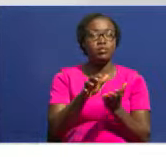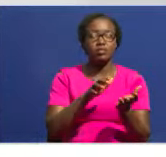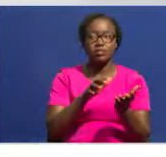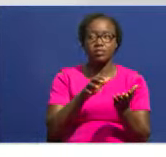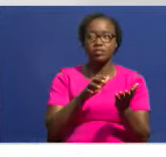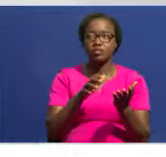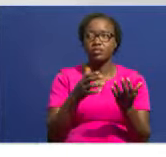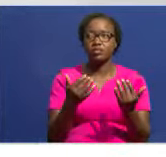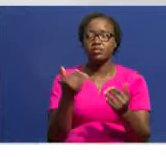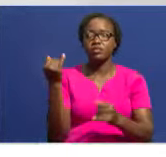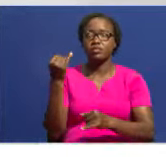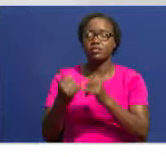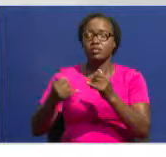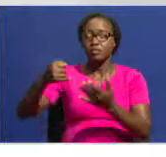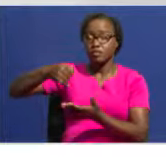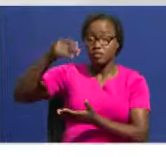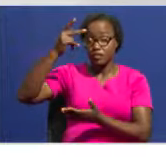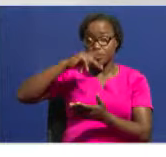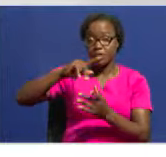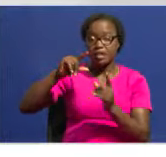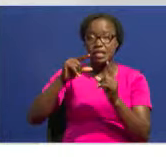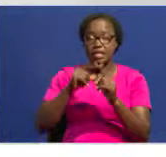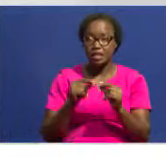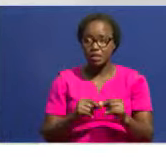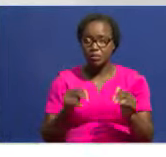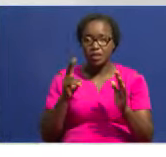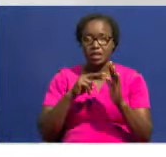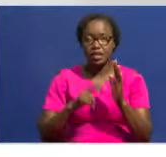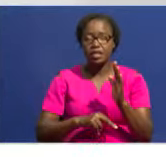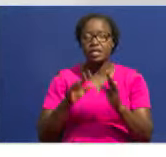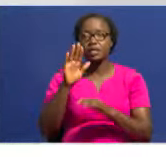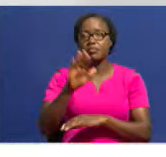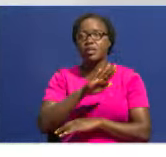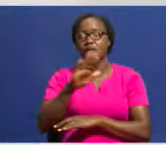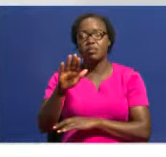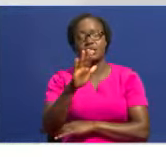be having now the final budget policy statement, which will now be read in Parliament this afternoon.